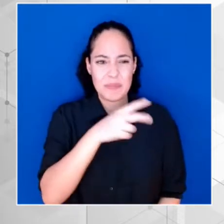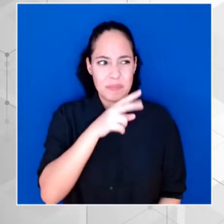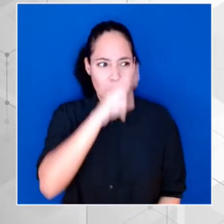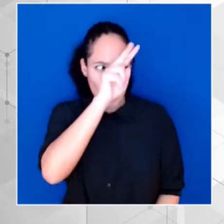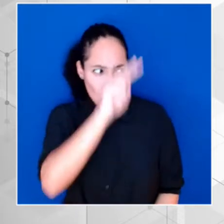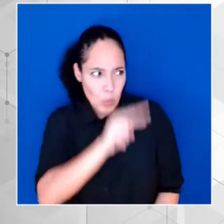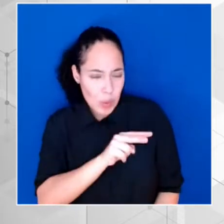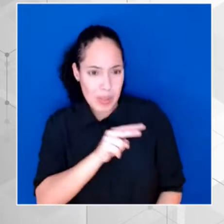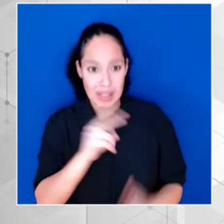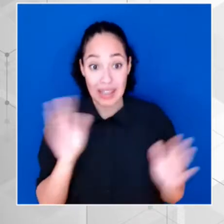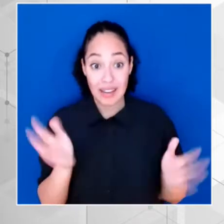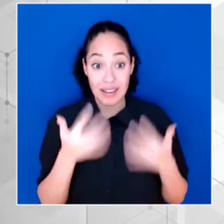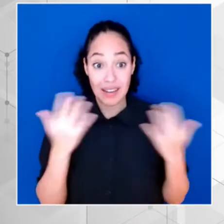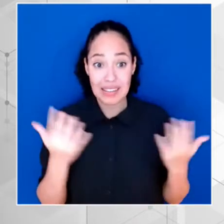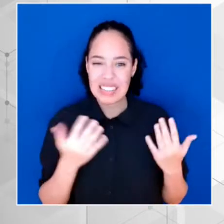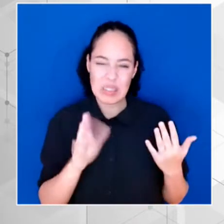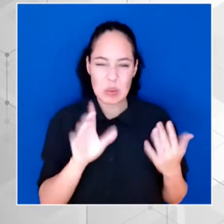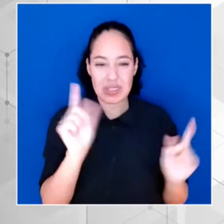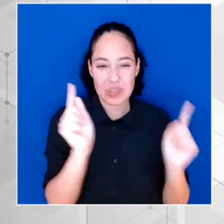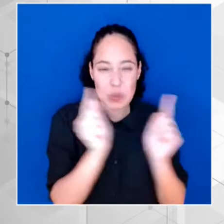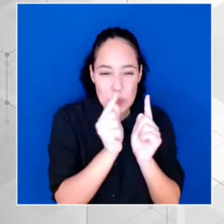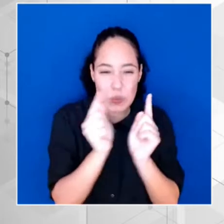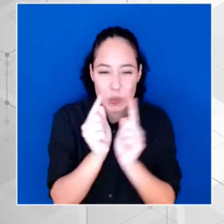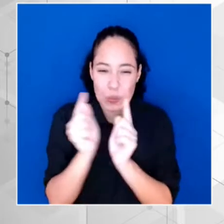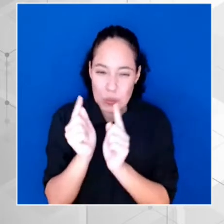to categorize and further understand.